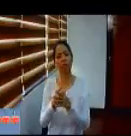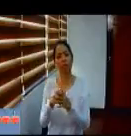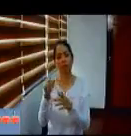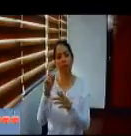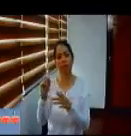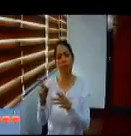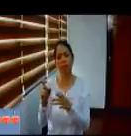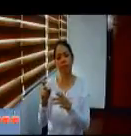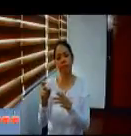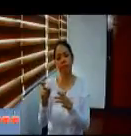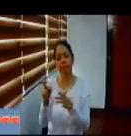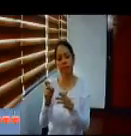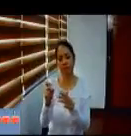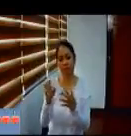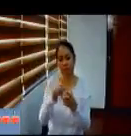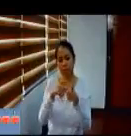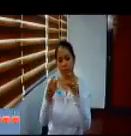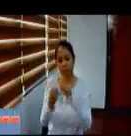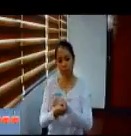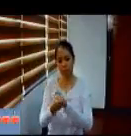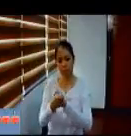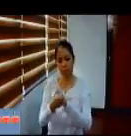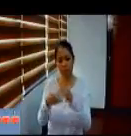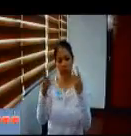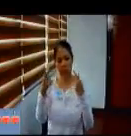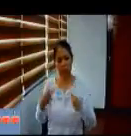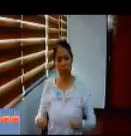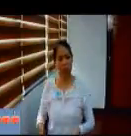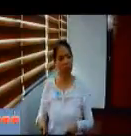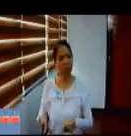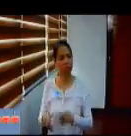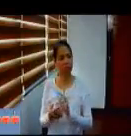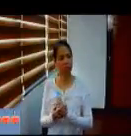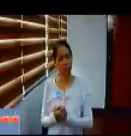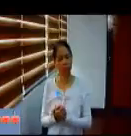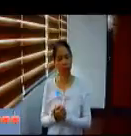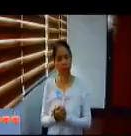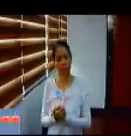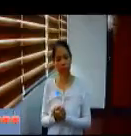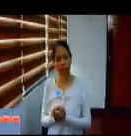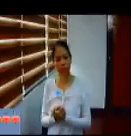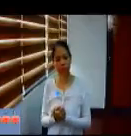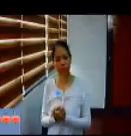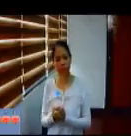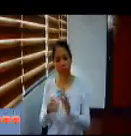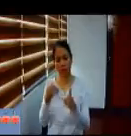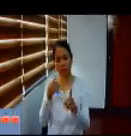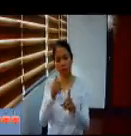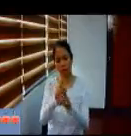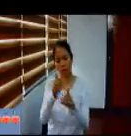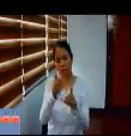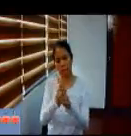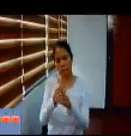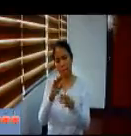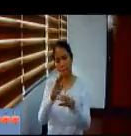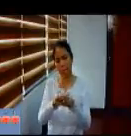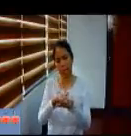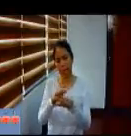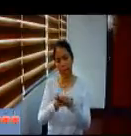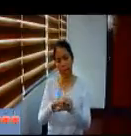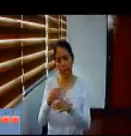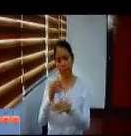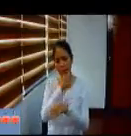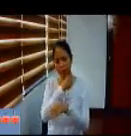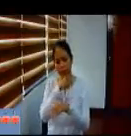increase in the physical violence of extreme events. So what are the impacts on agricultural productivity?